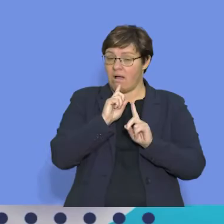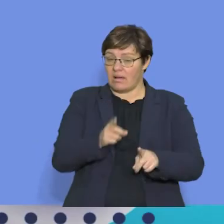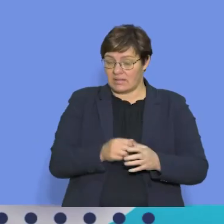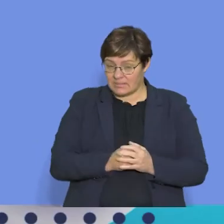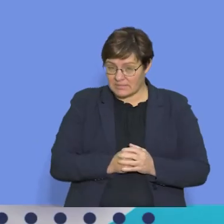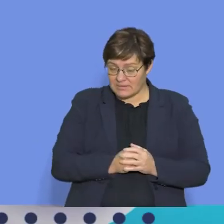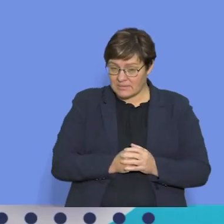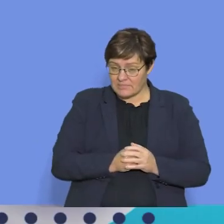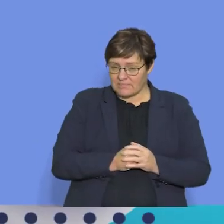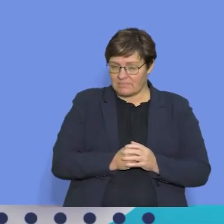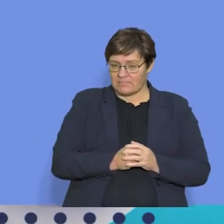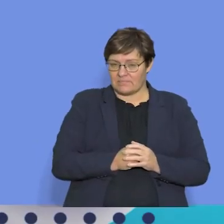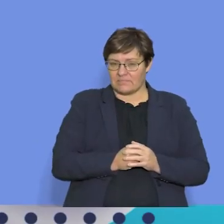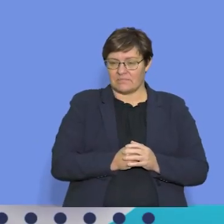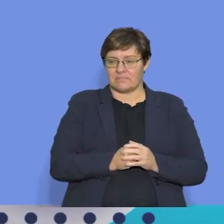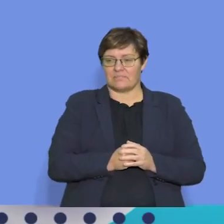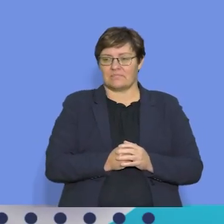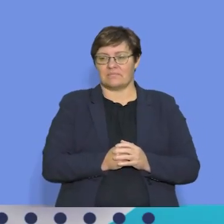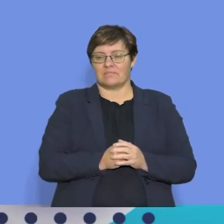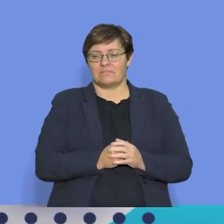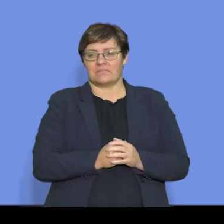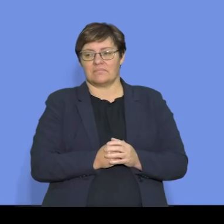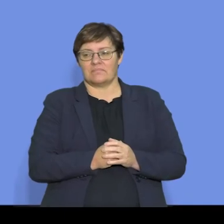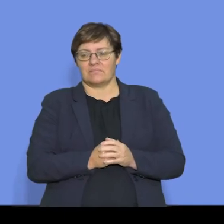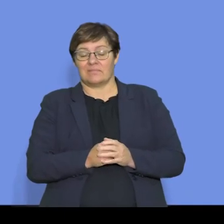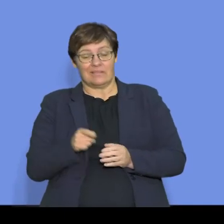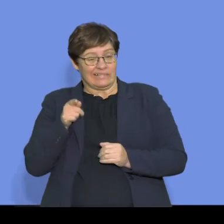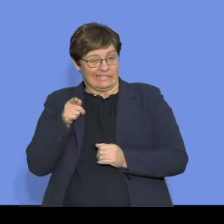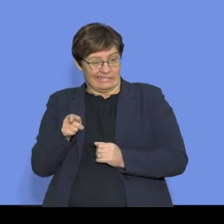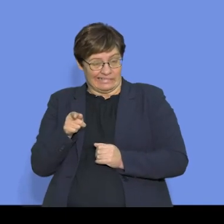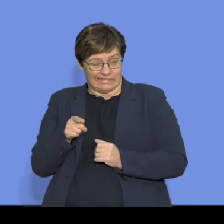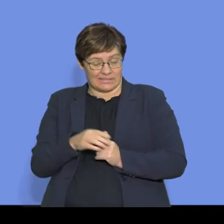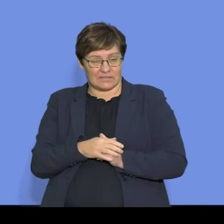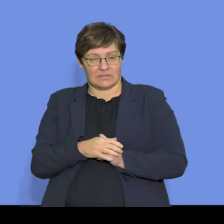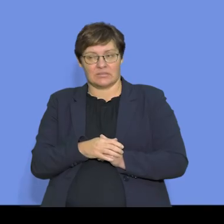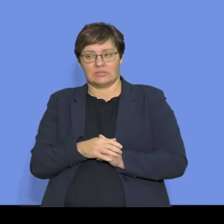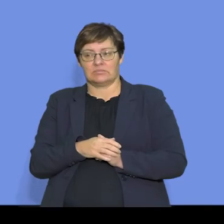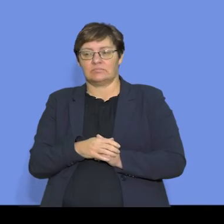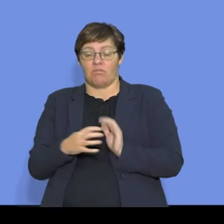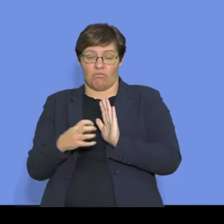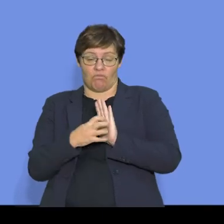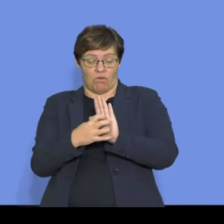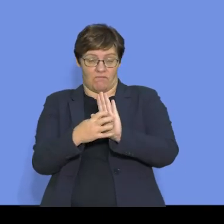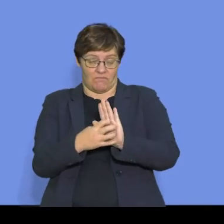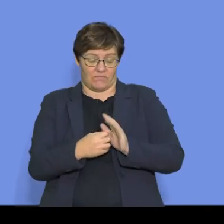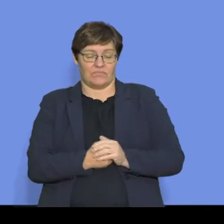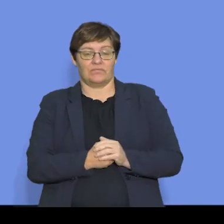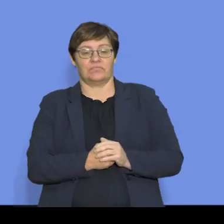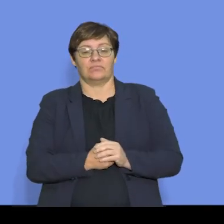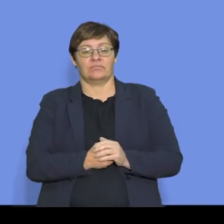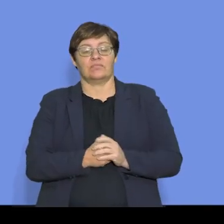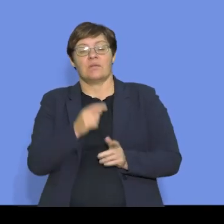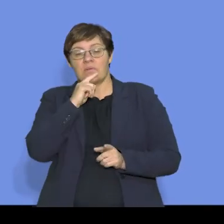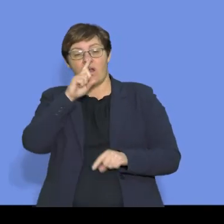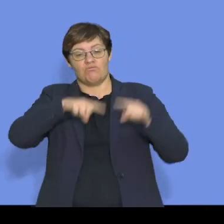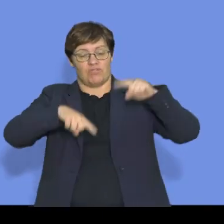look at. And we're going to have a look at it now. Okay, this particular, it's also a graph, and